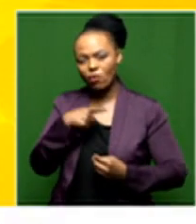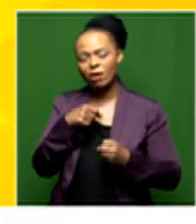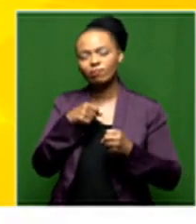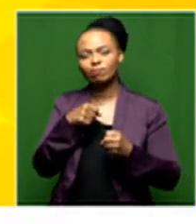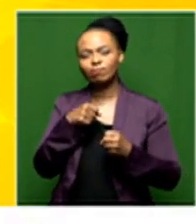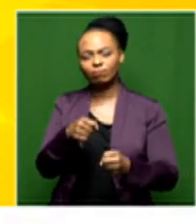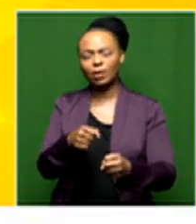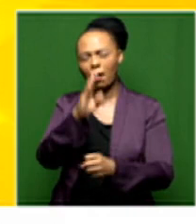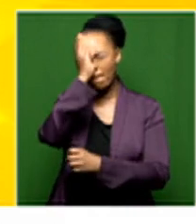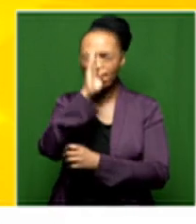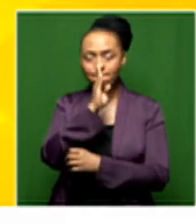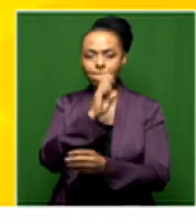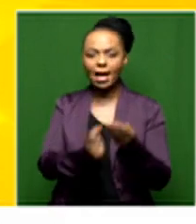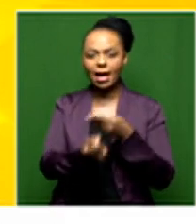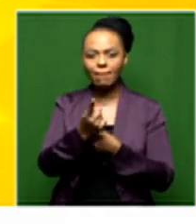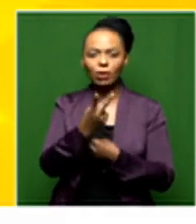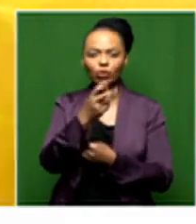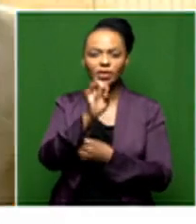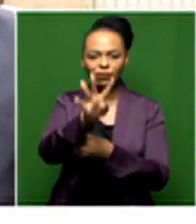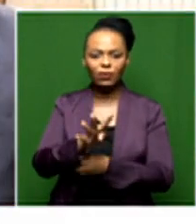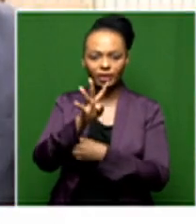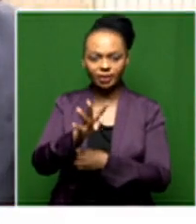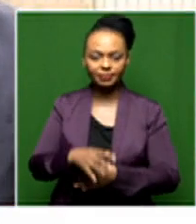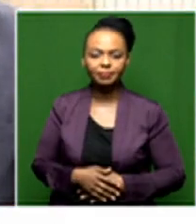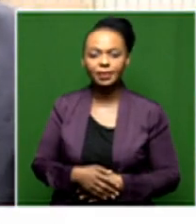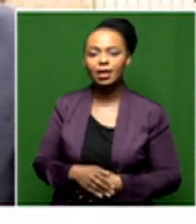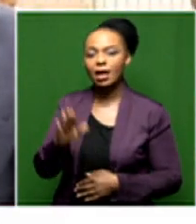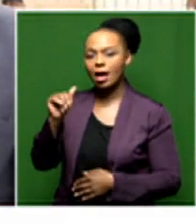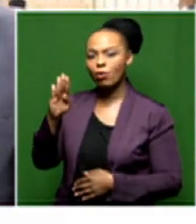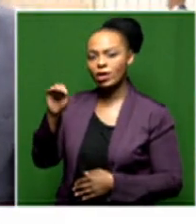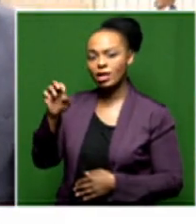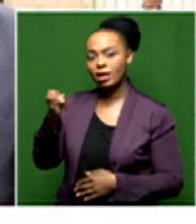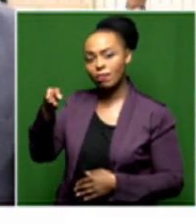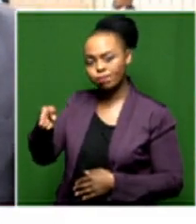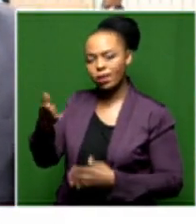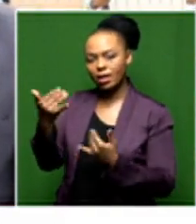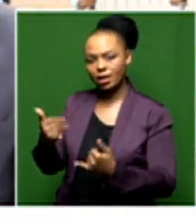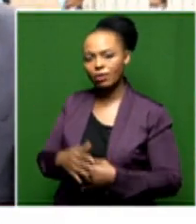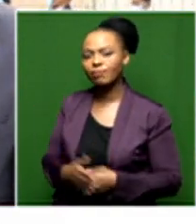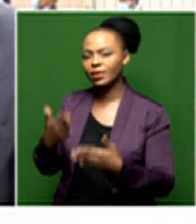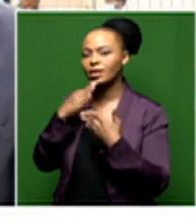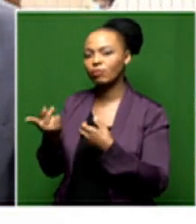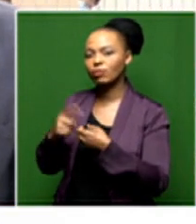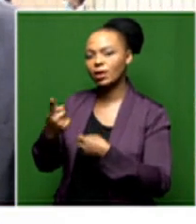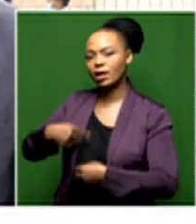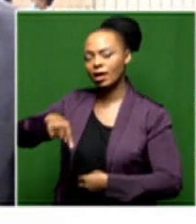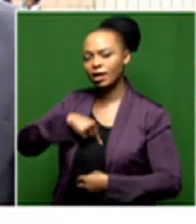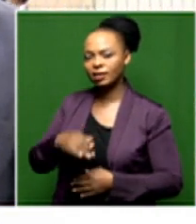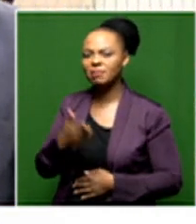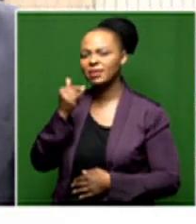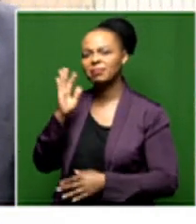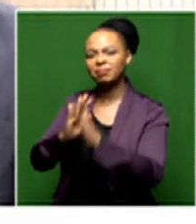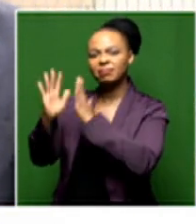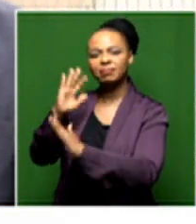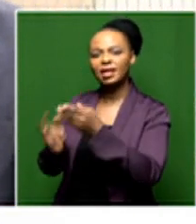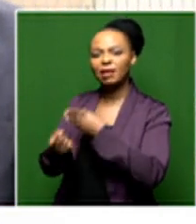stroke back in 2014. And Abongile joins us now. A very good morning to you, Abongile. Thank you so much for joining us. Do set the scene for us ahead